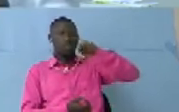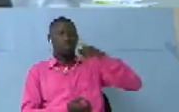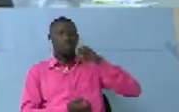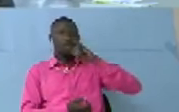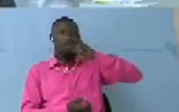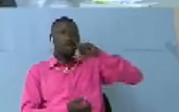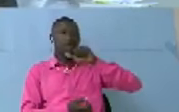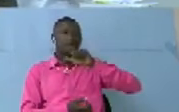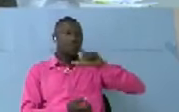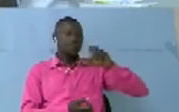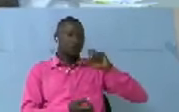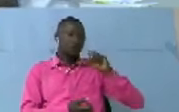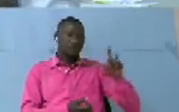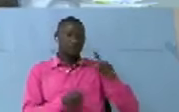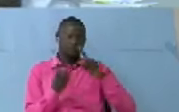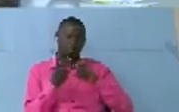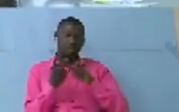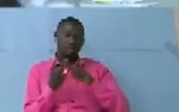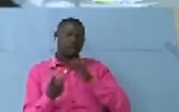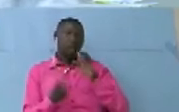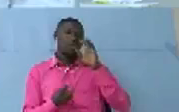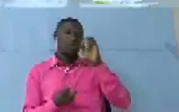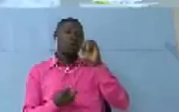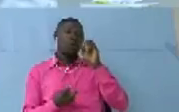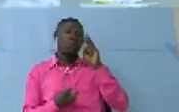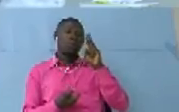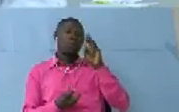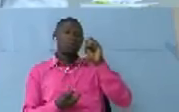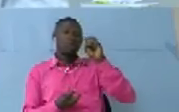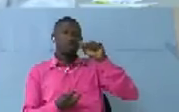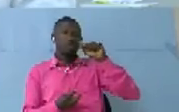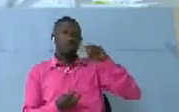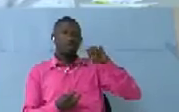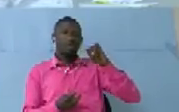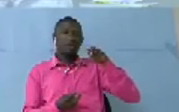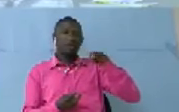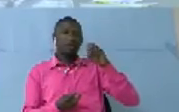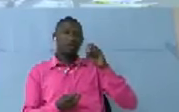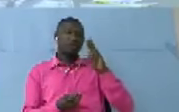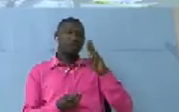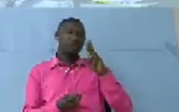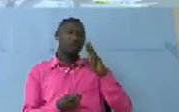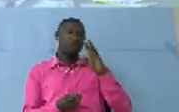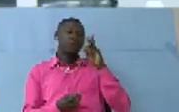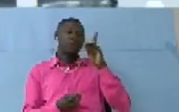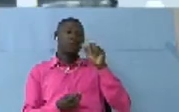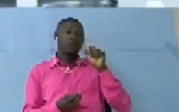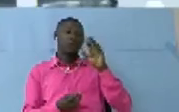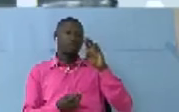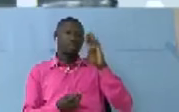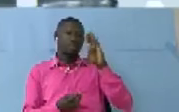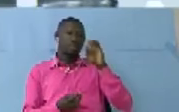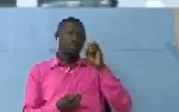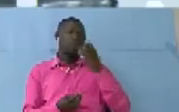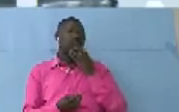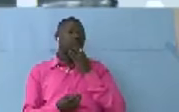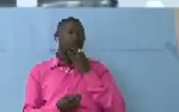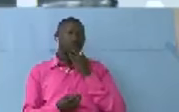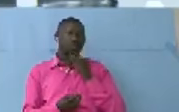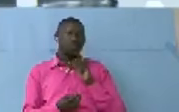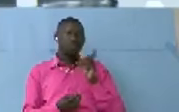Ojejalo. Usainu Dabo. Ani Usainu Dabo. Could you explain that? Sa isio fo bang di malam di mati. No, kabrin ka man so